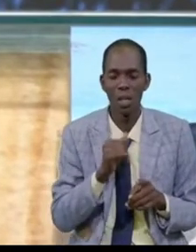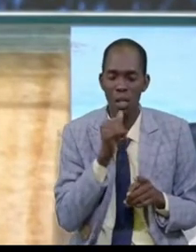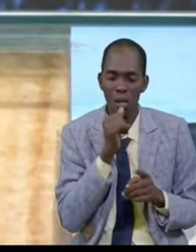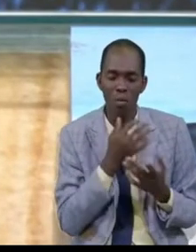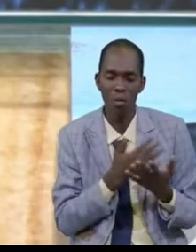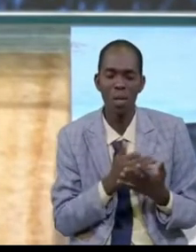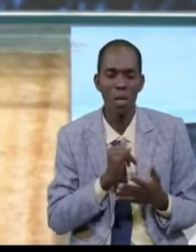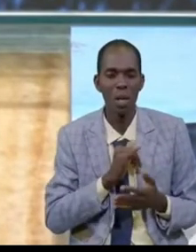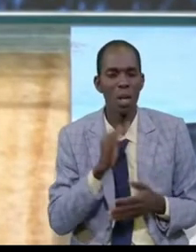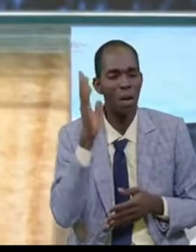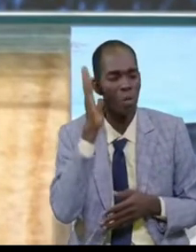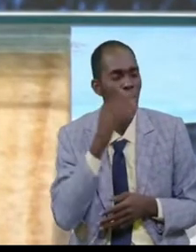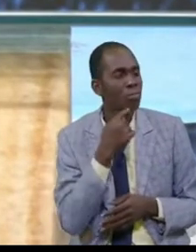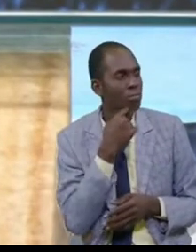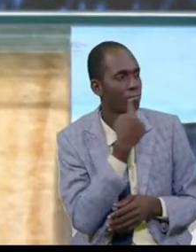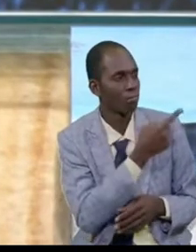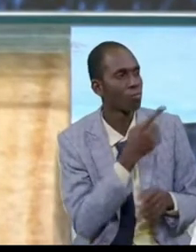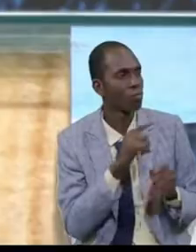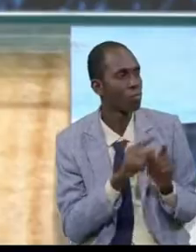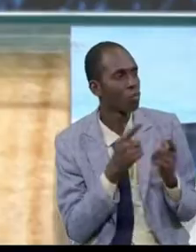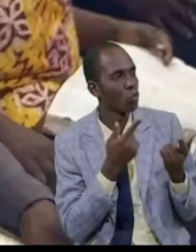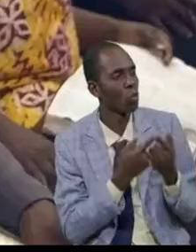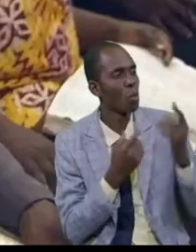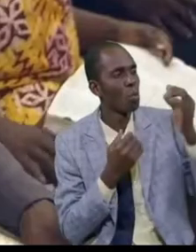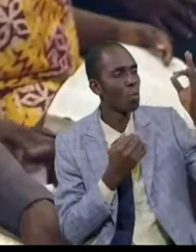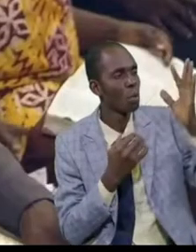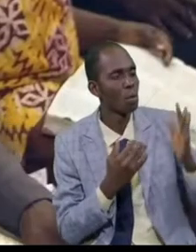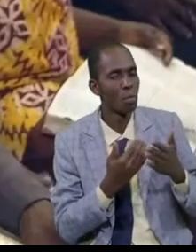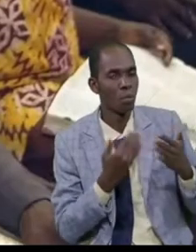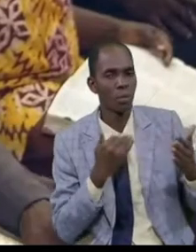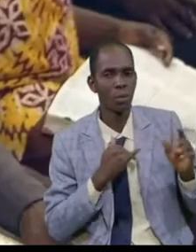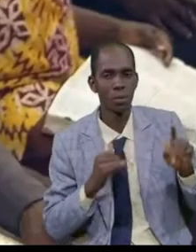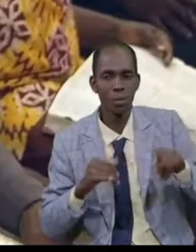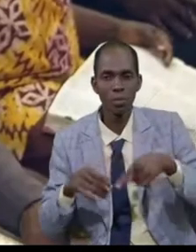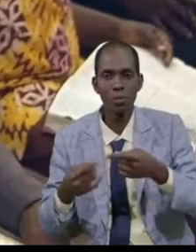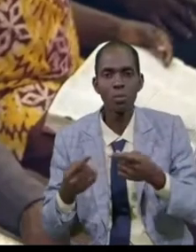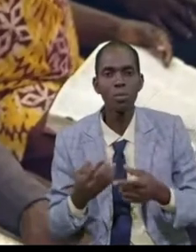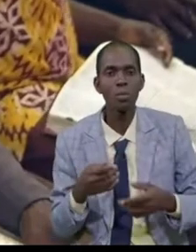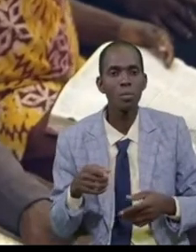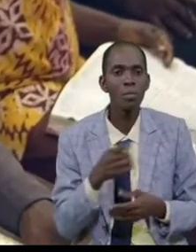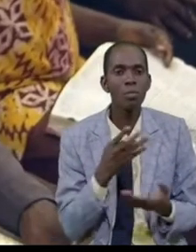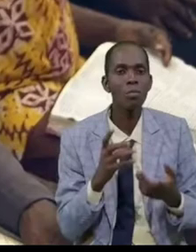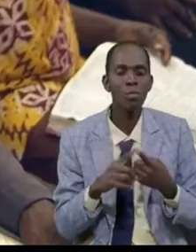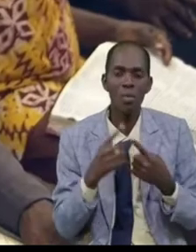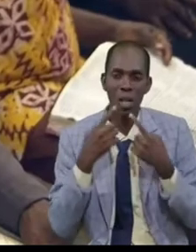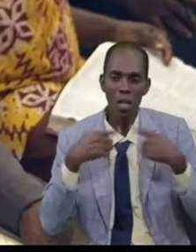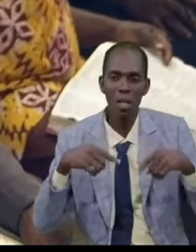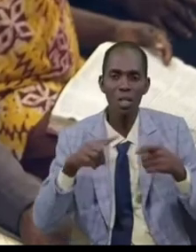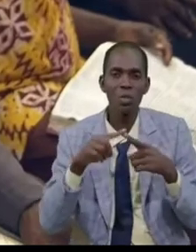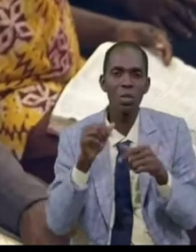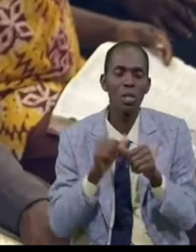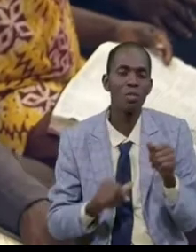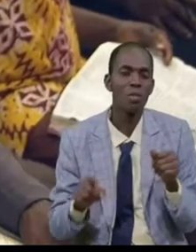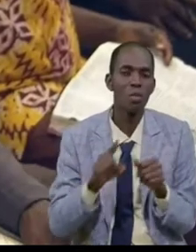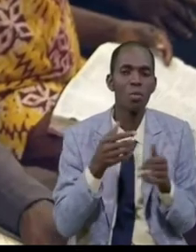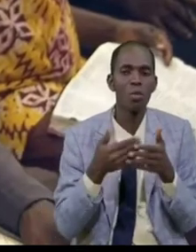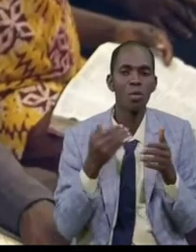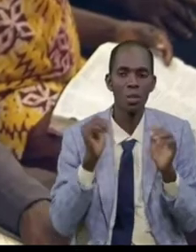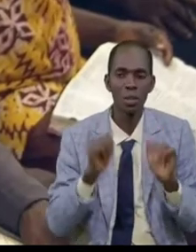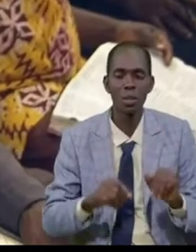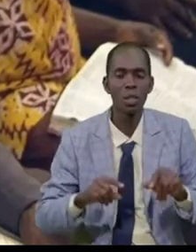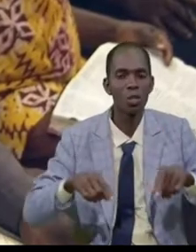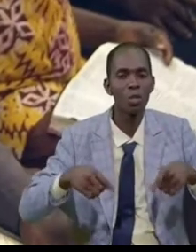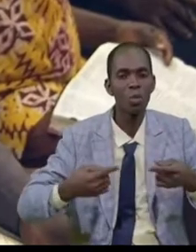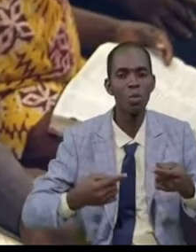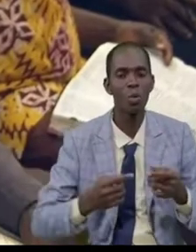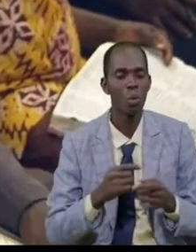tell our group pastor before I go. They want to tell everybody before they can go. While